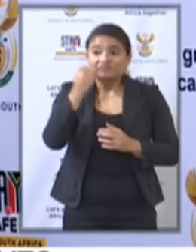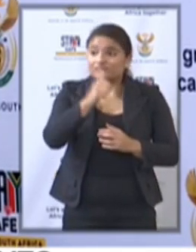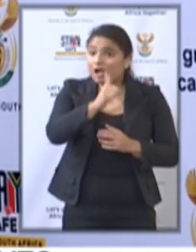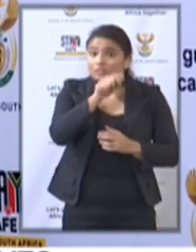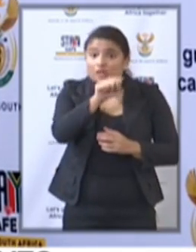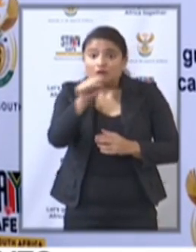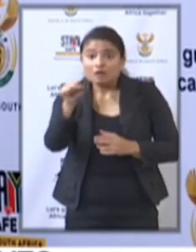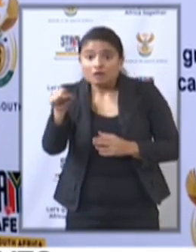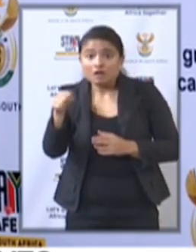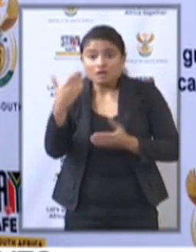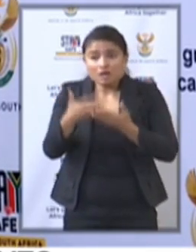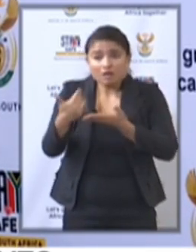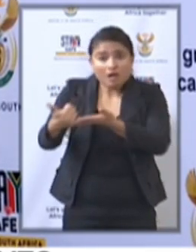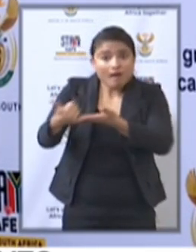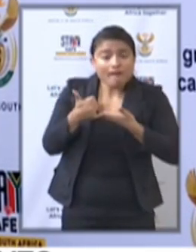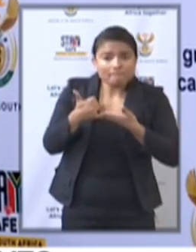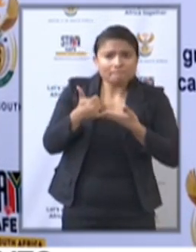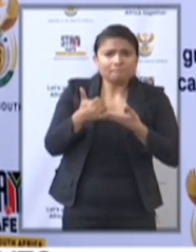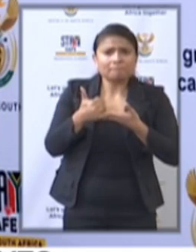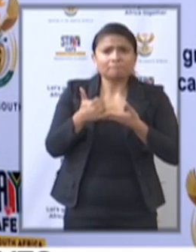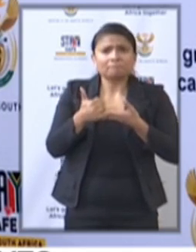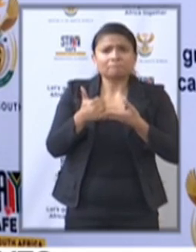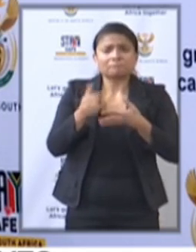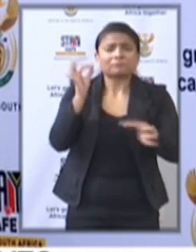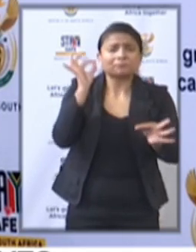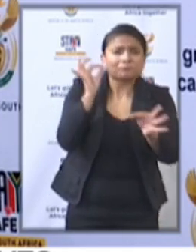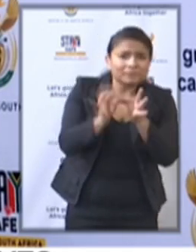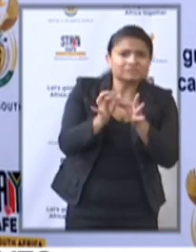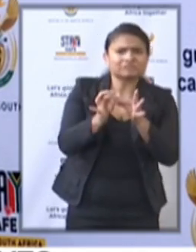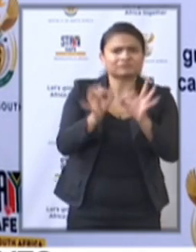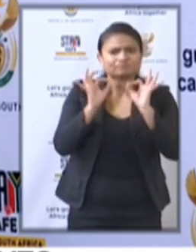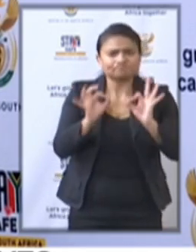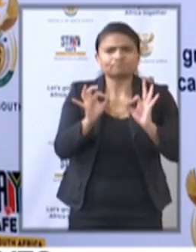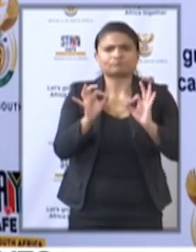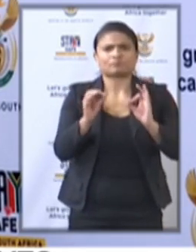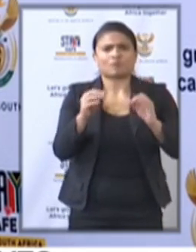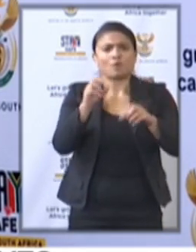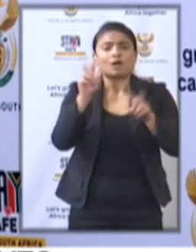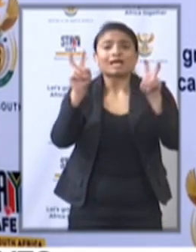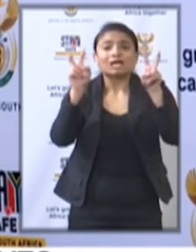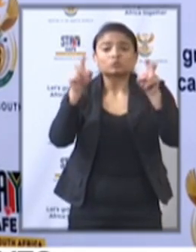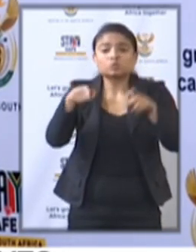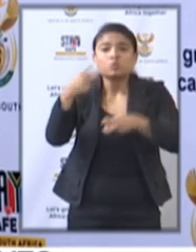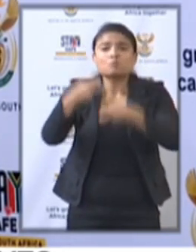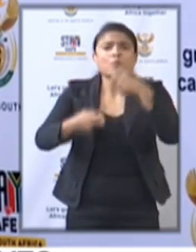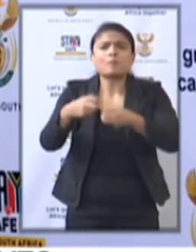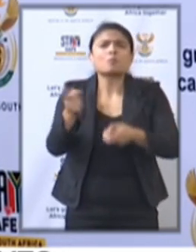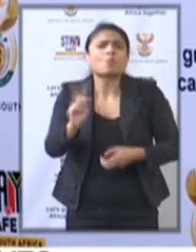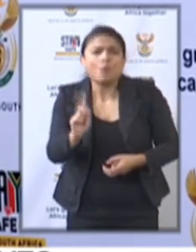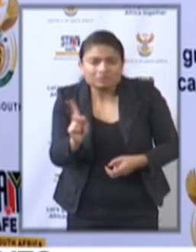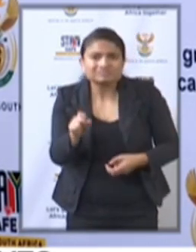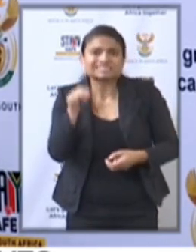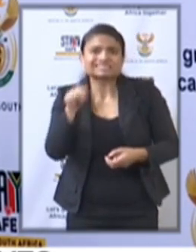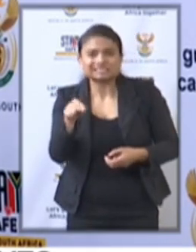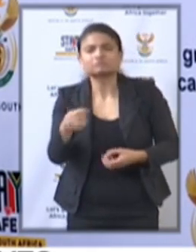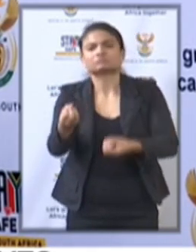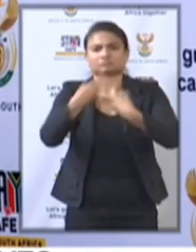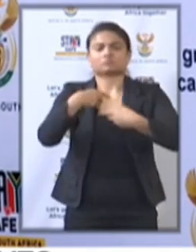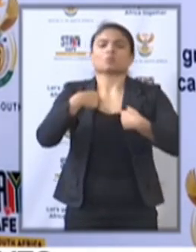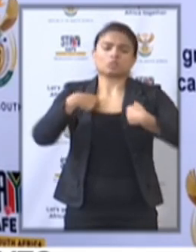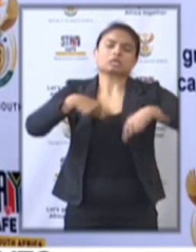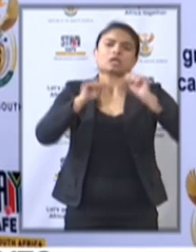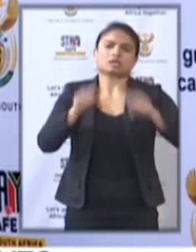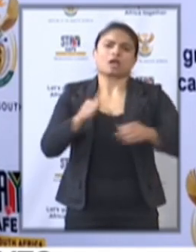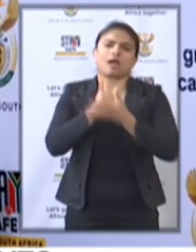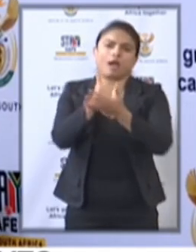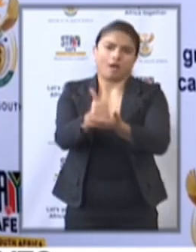specific where such problem exists, so that we can be able to deal with that. Thank